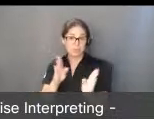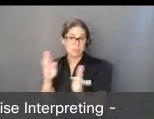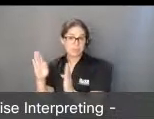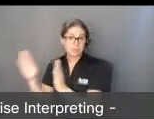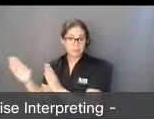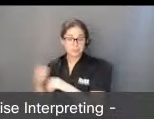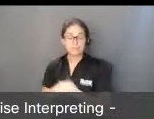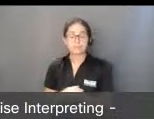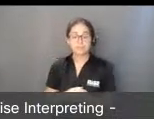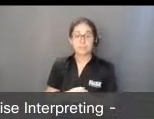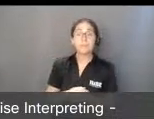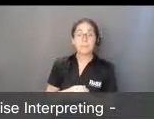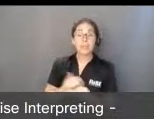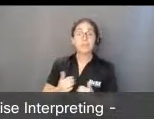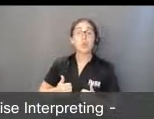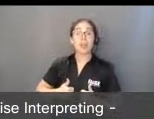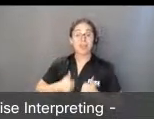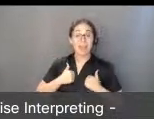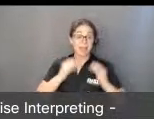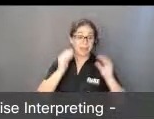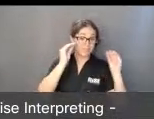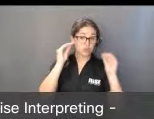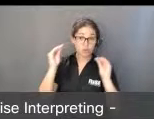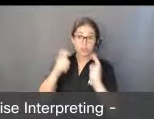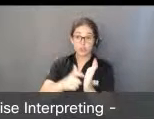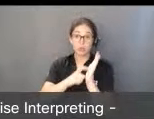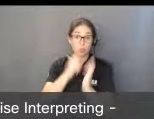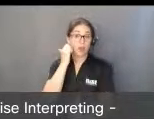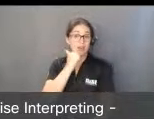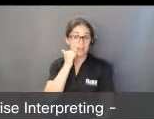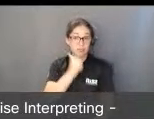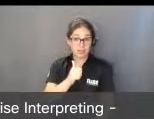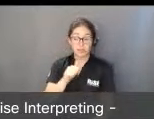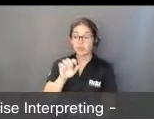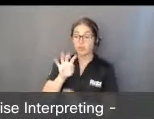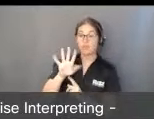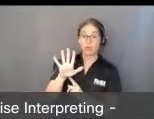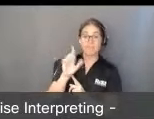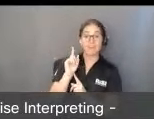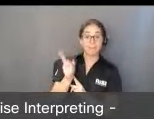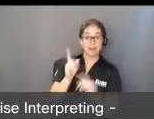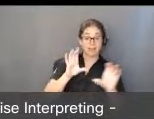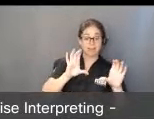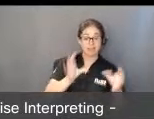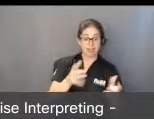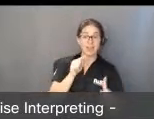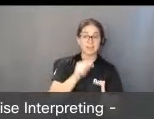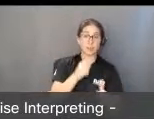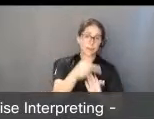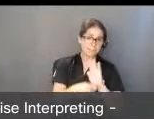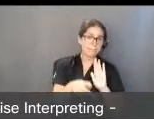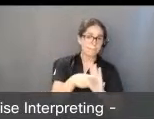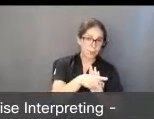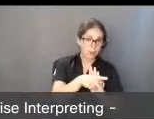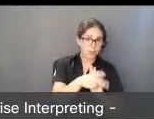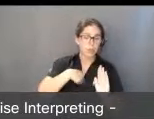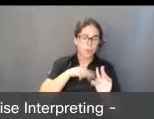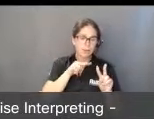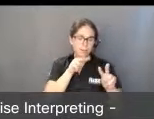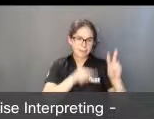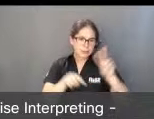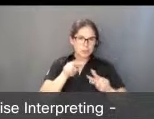live instruction is required daily. So within a 45 minute period, again, we're looking at different times.